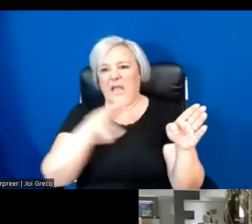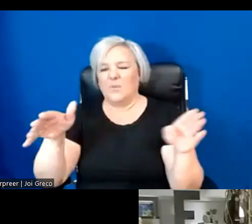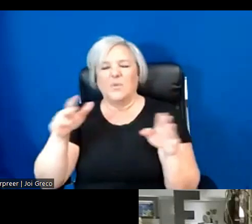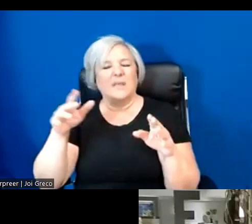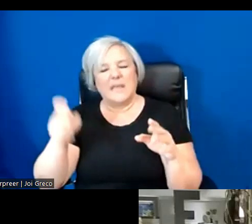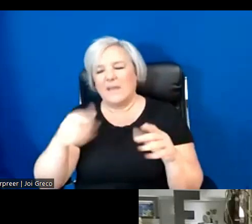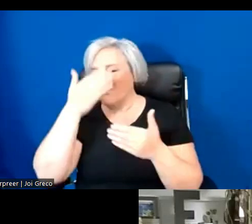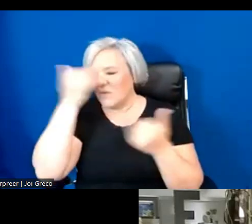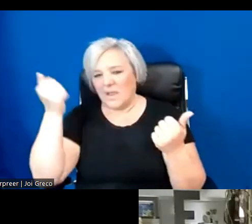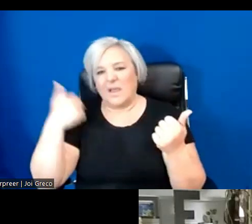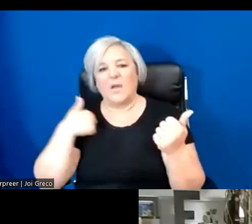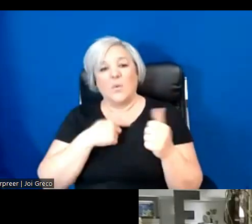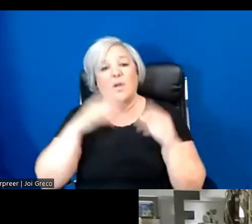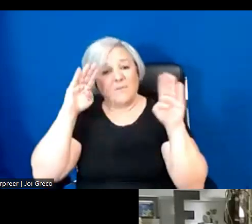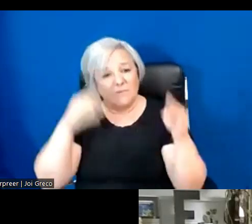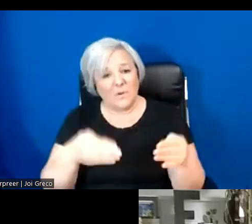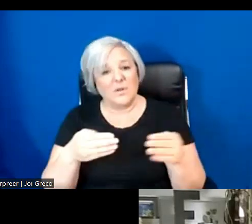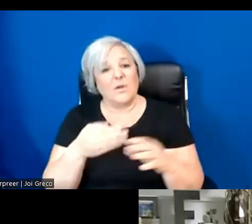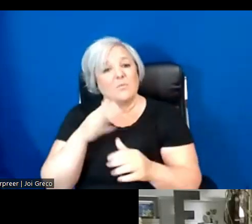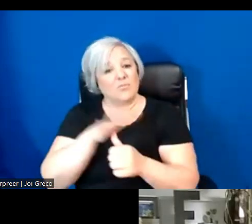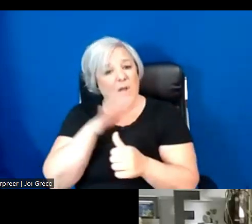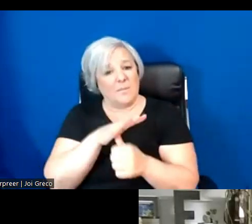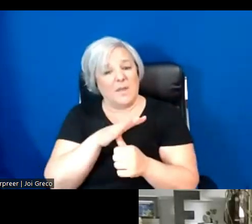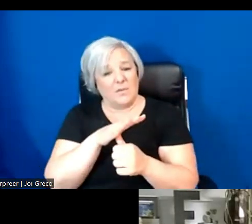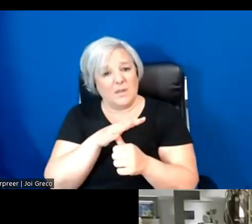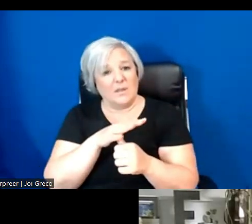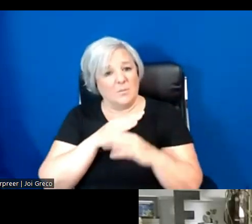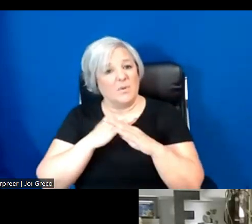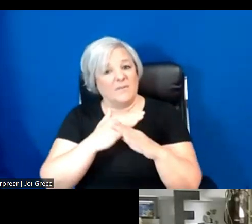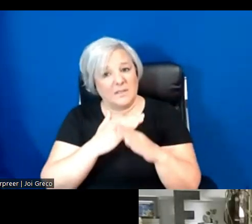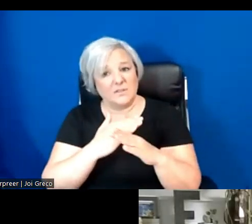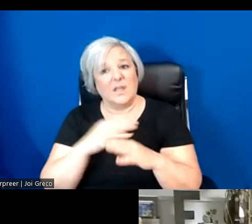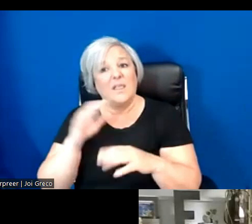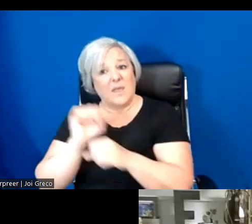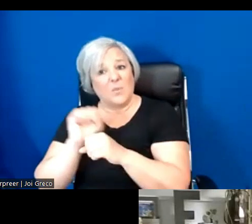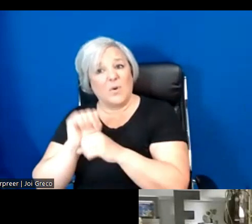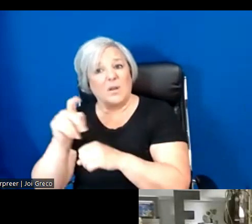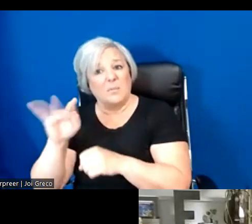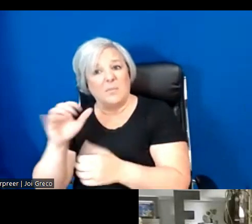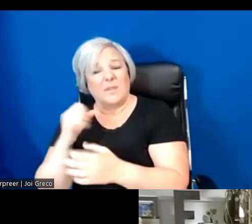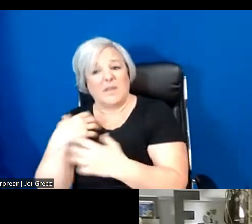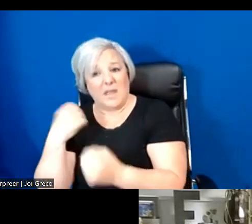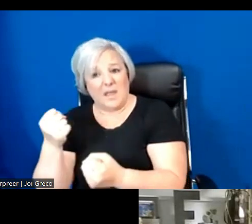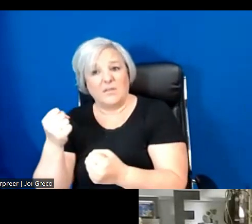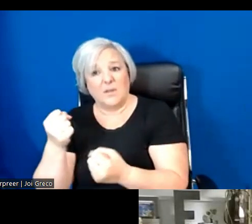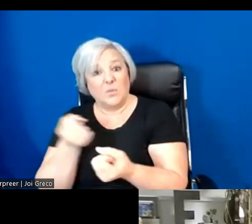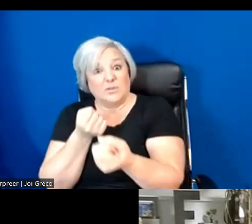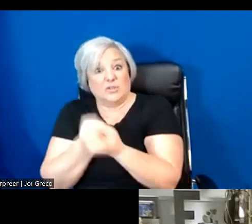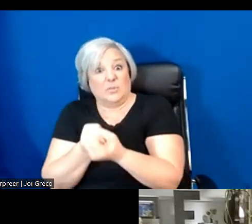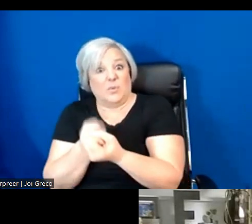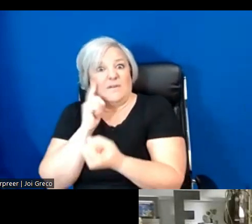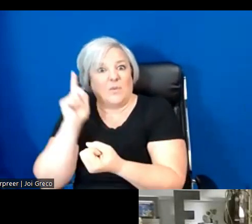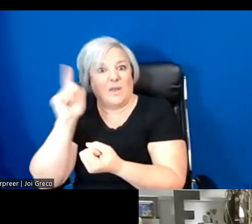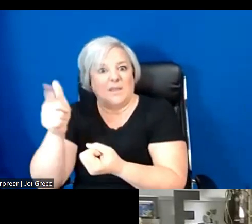the fact that because we're focusing on primary prevention up front, that we're doing that work in public health, we're actually supporting the work of people